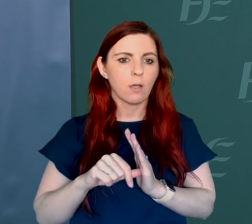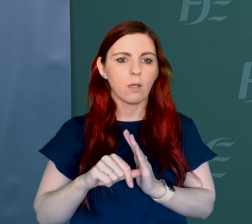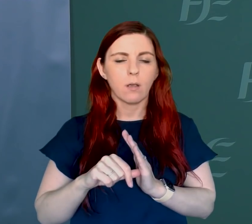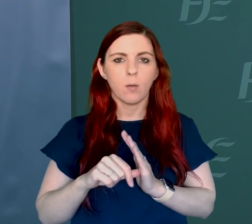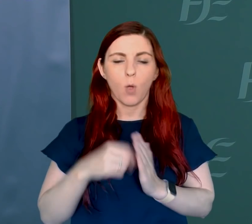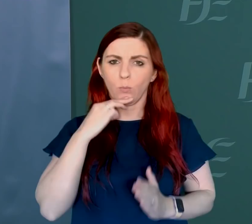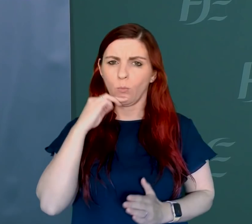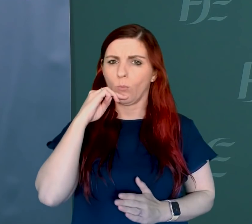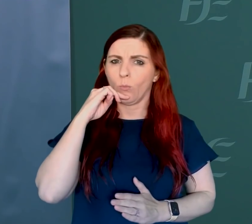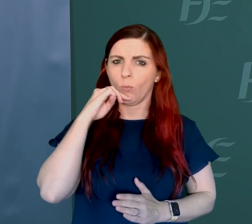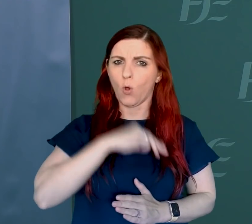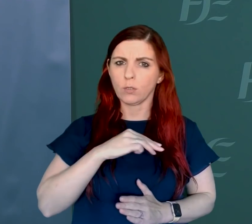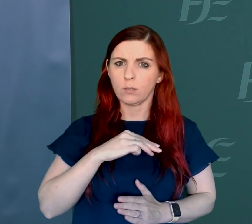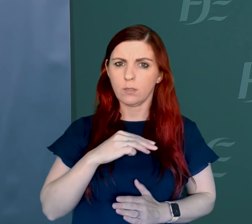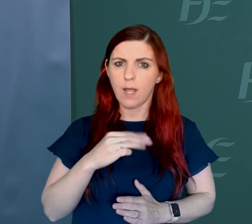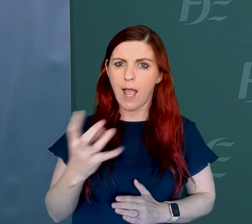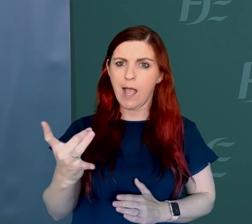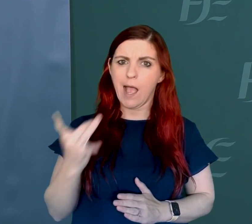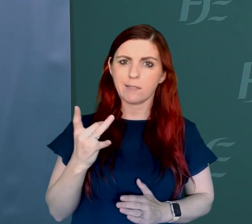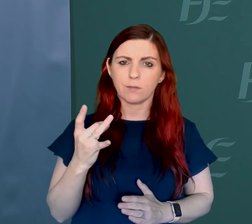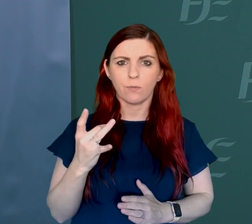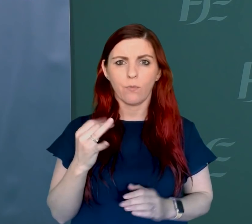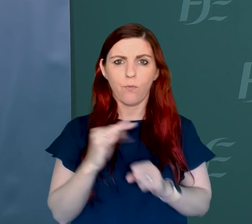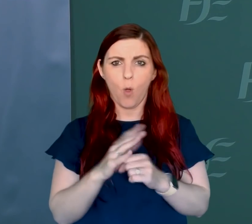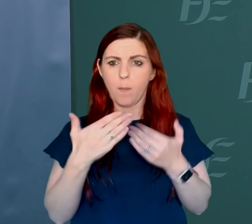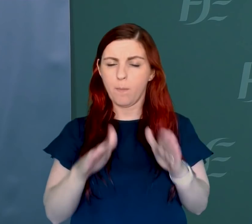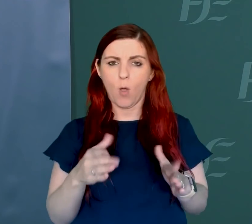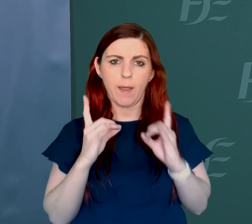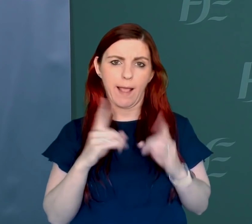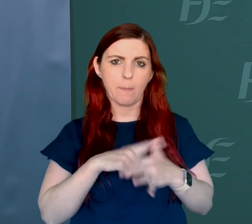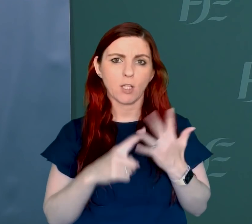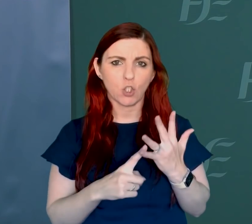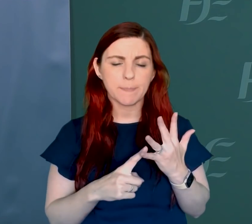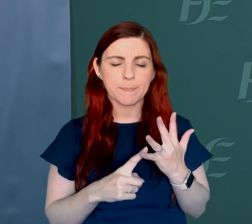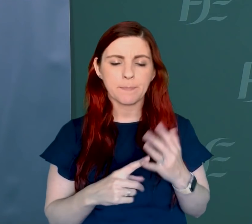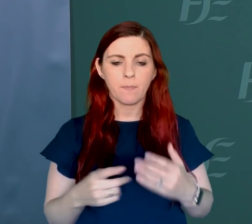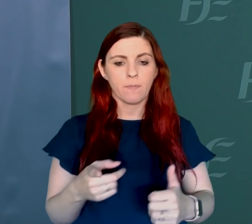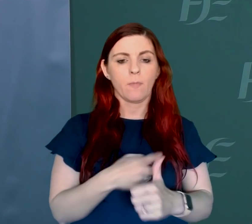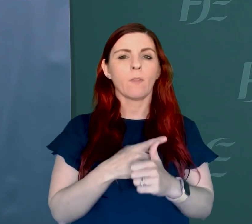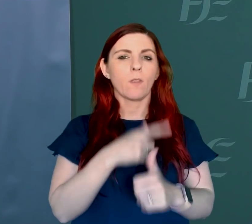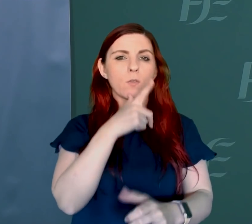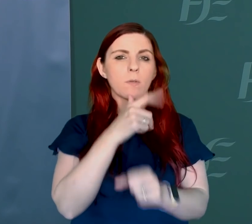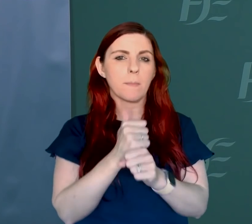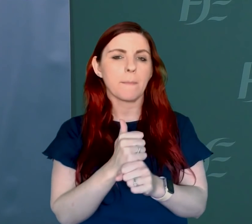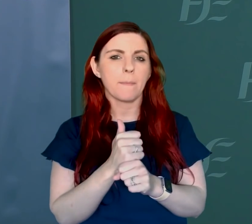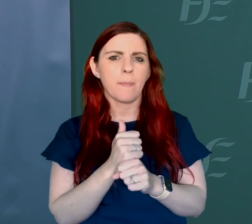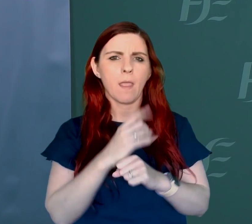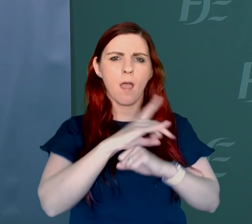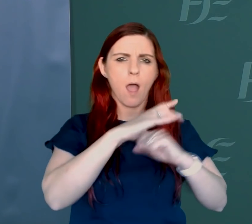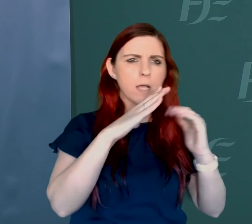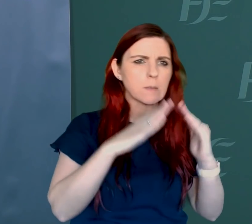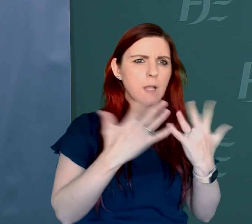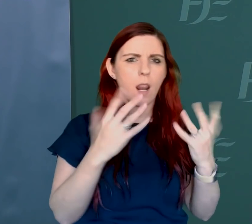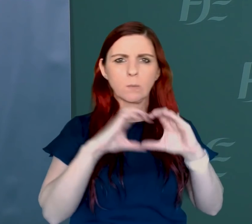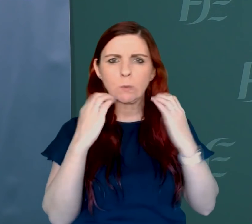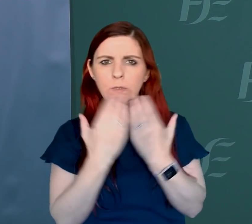key requirement and key ask in terms of public health measures. So firstly, in terms of the acute and community actions,